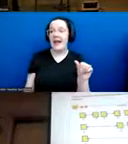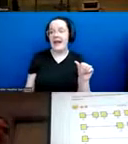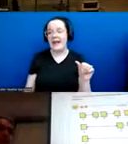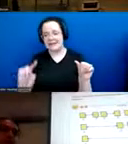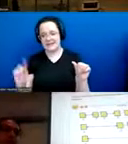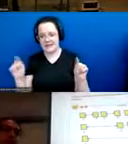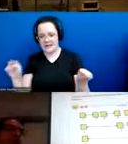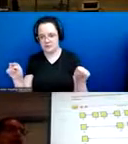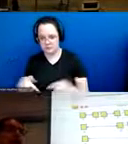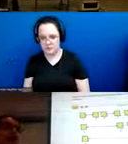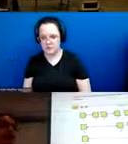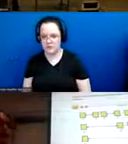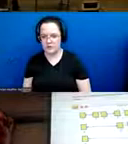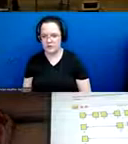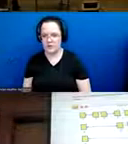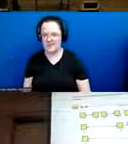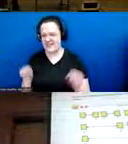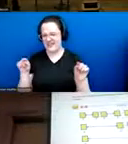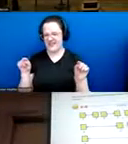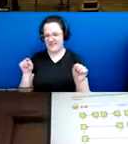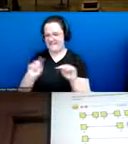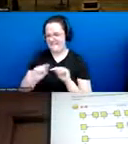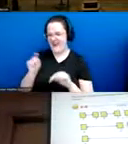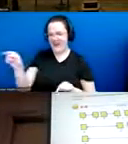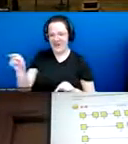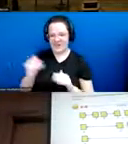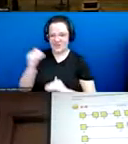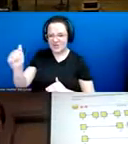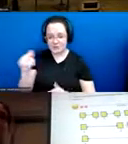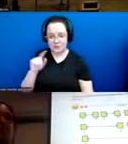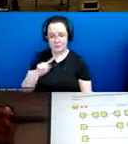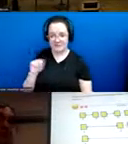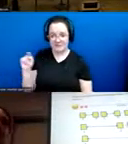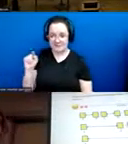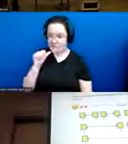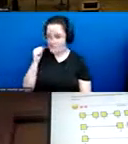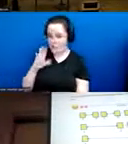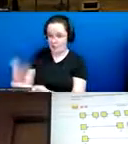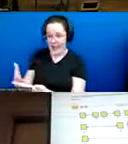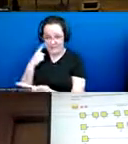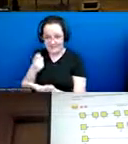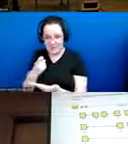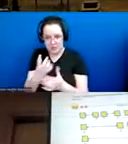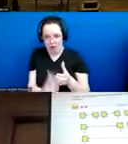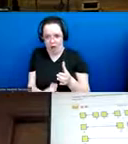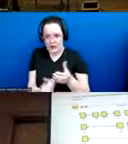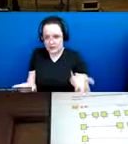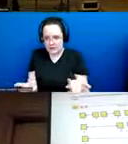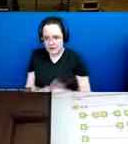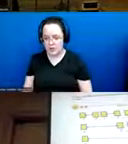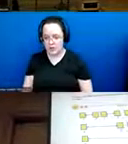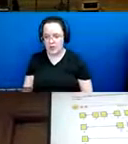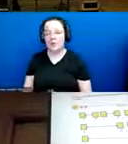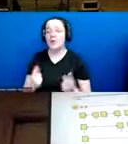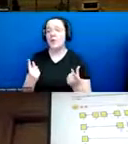distance is just too large, your photons will never going to arrive there, right? Because of the losses, right? But then what you start doing is you start decomposing